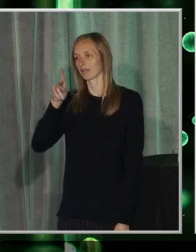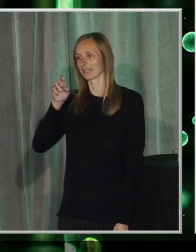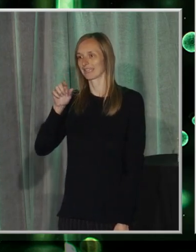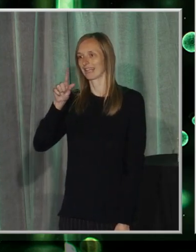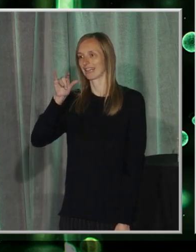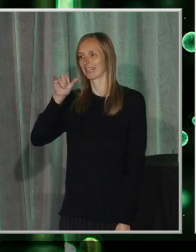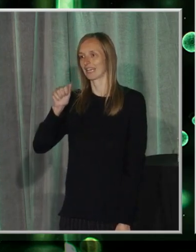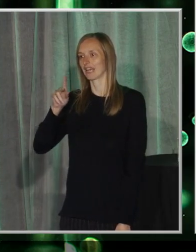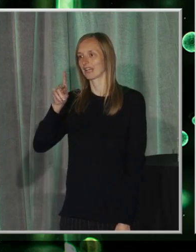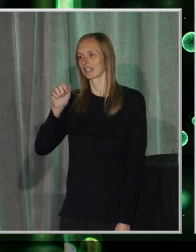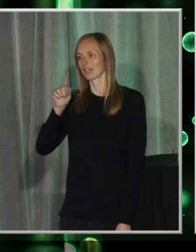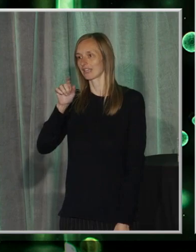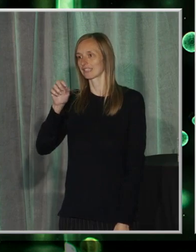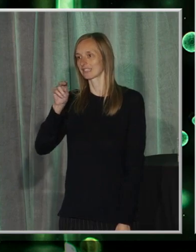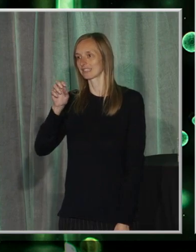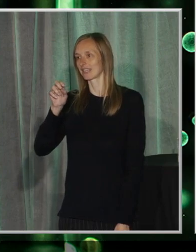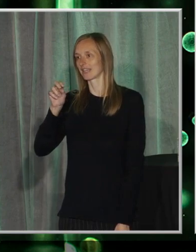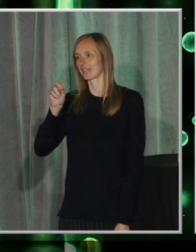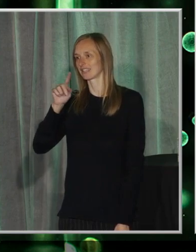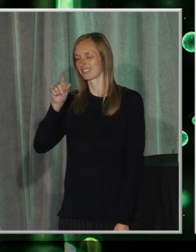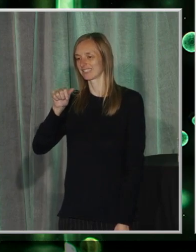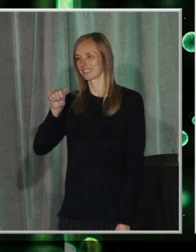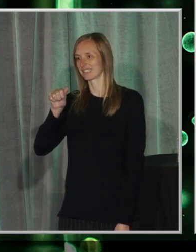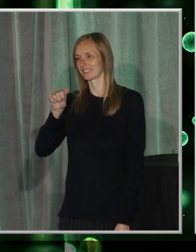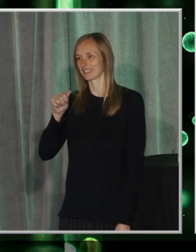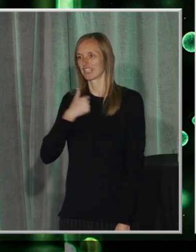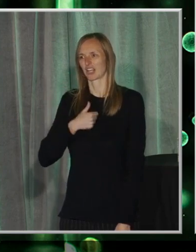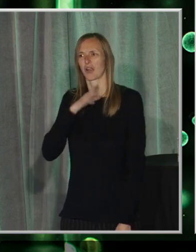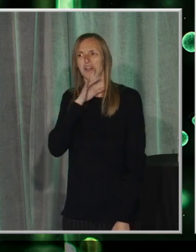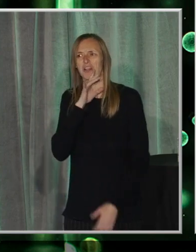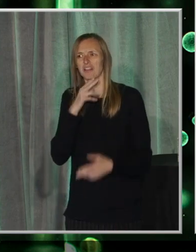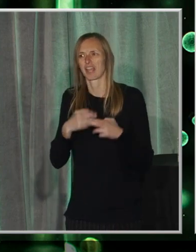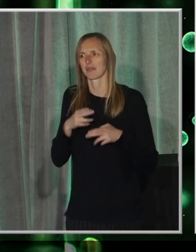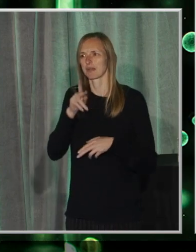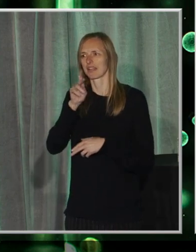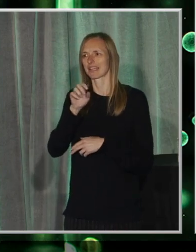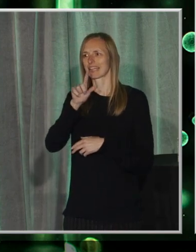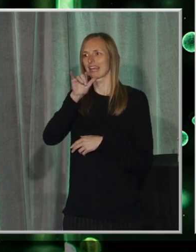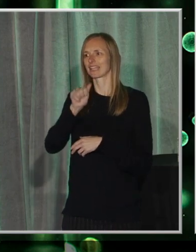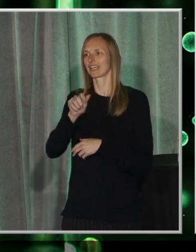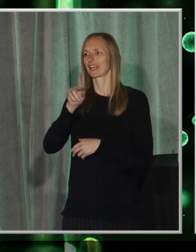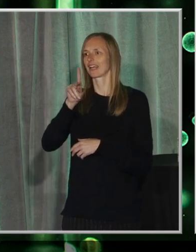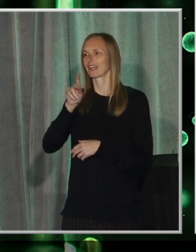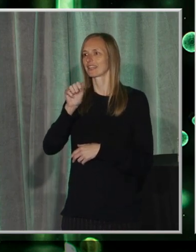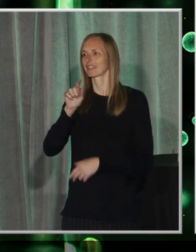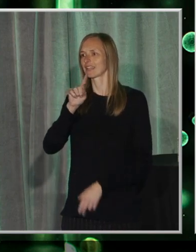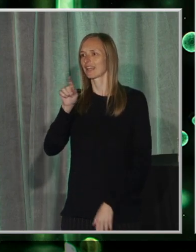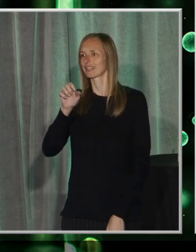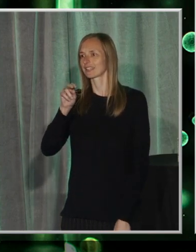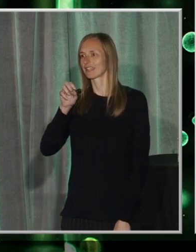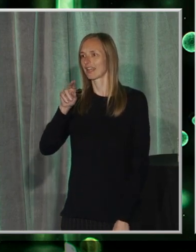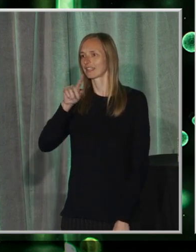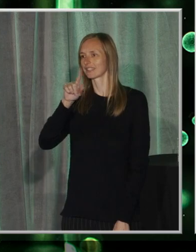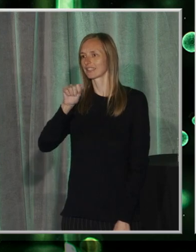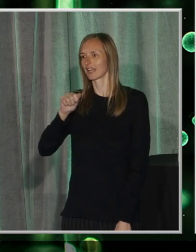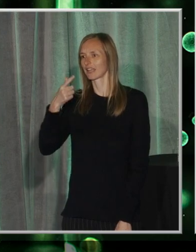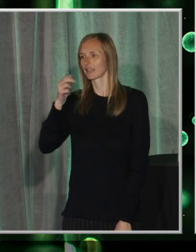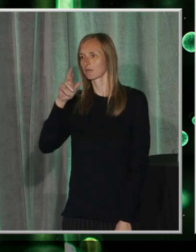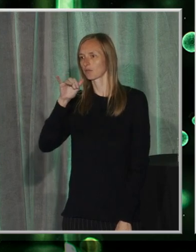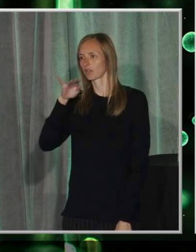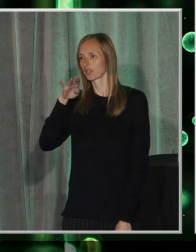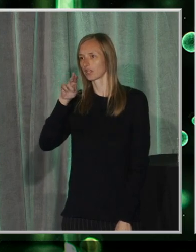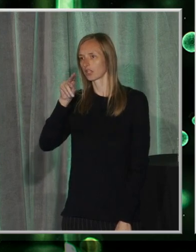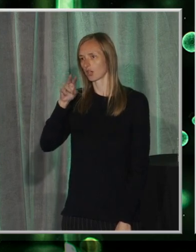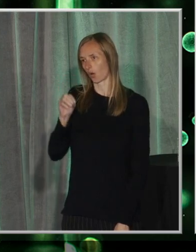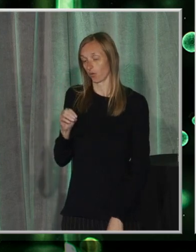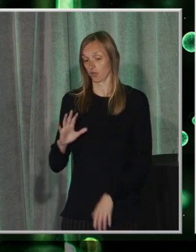Kazene. I'm sorry, I said that wrong. Kazeneza Gabrino, When Wege Prize started, Kalia was